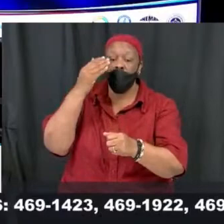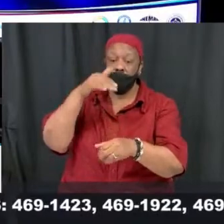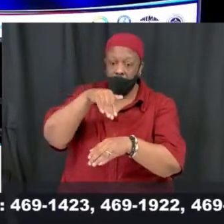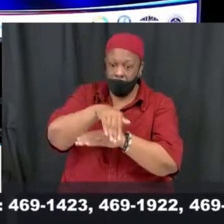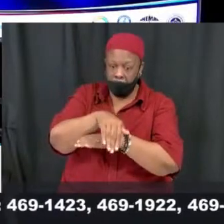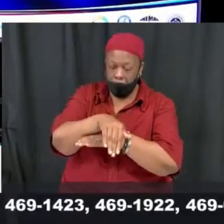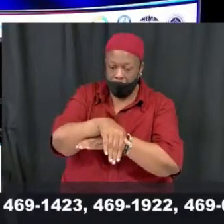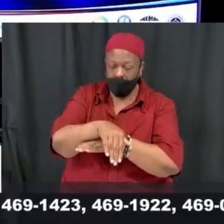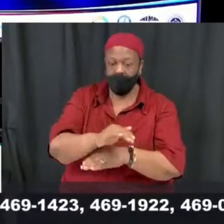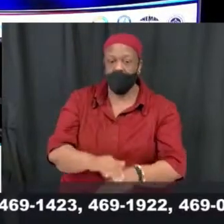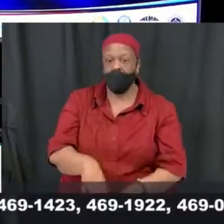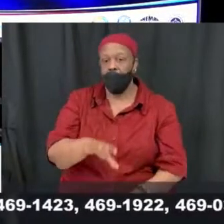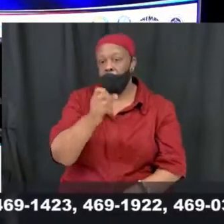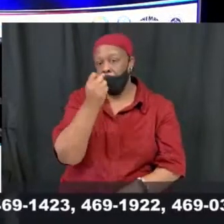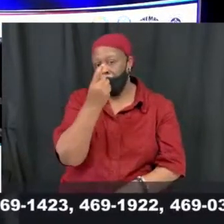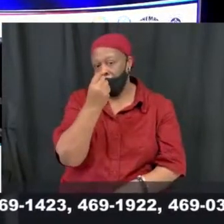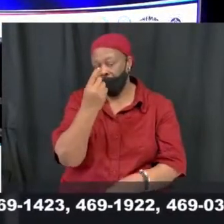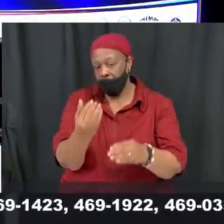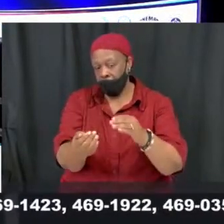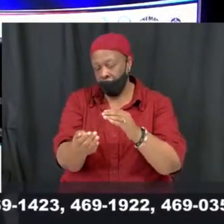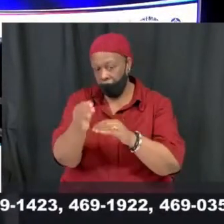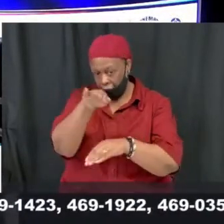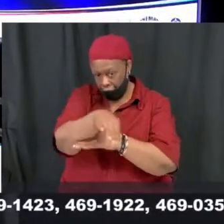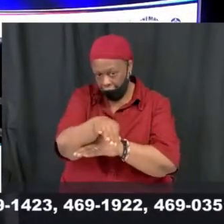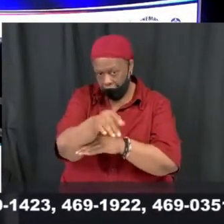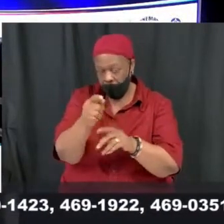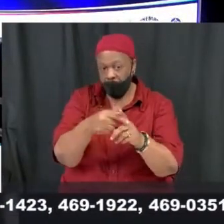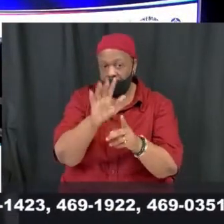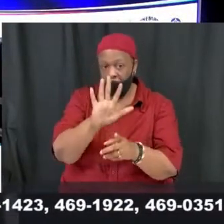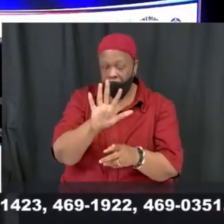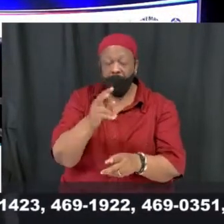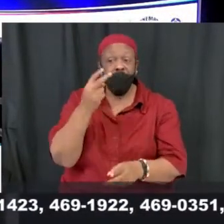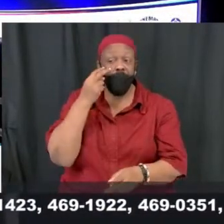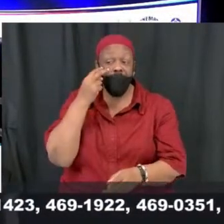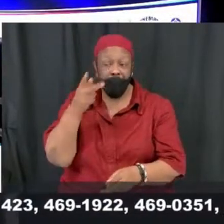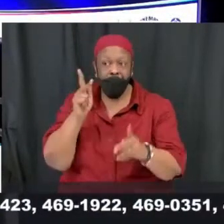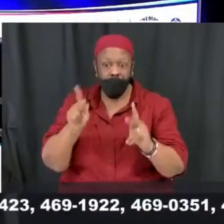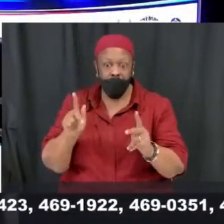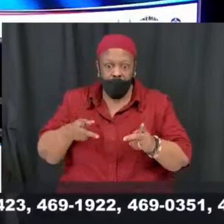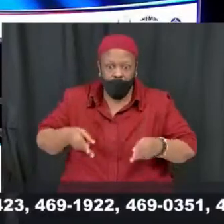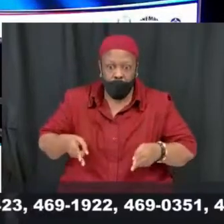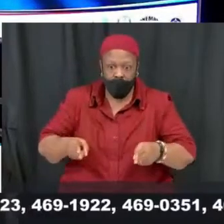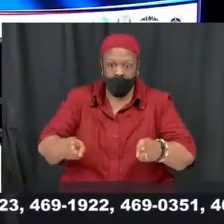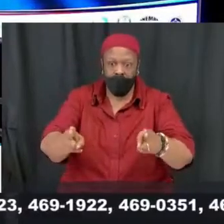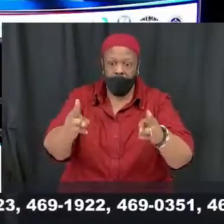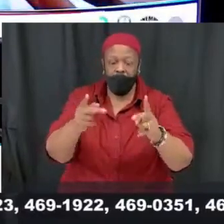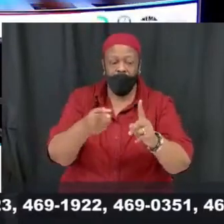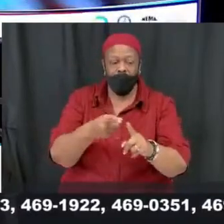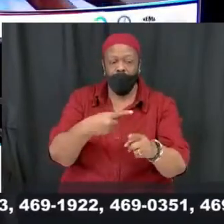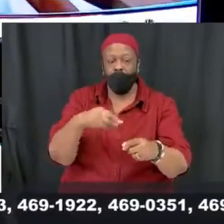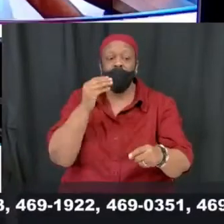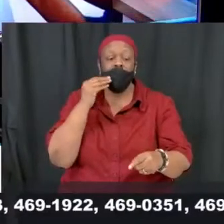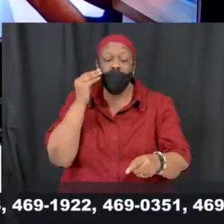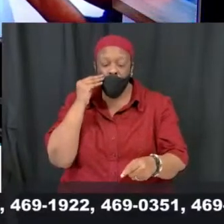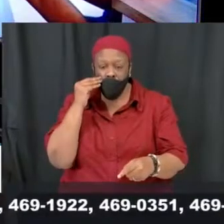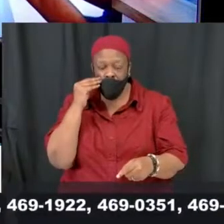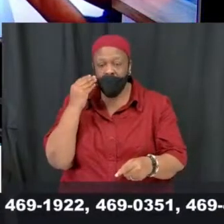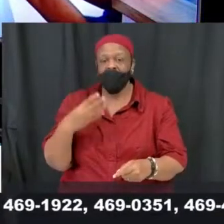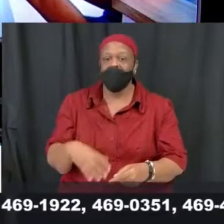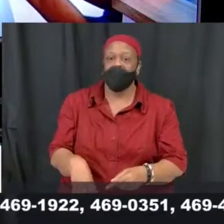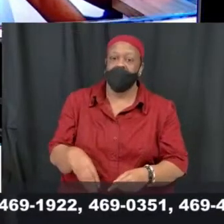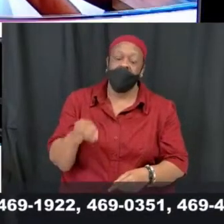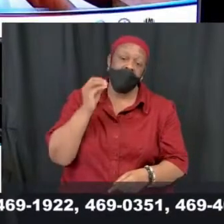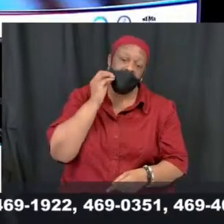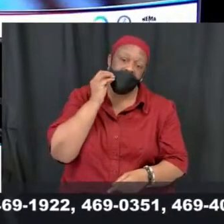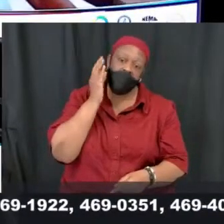see persons making a concerted effort to get off the streets by 11 p.m. and bars are closing